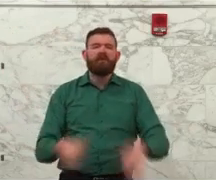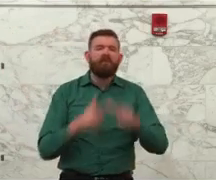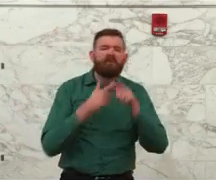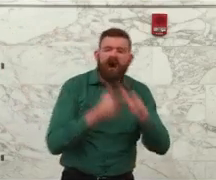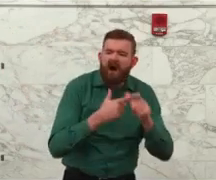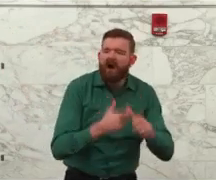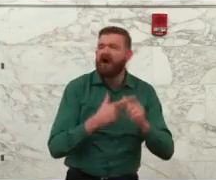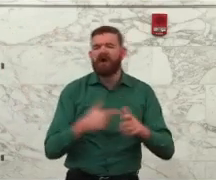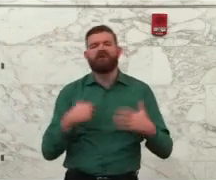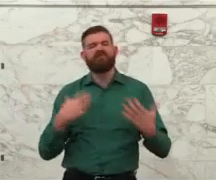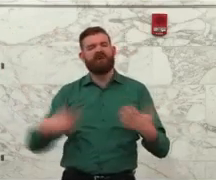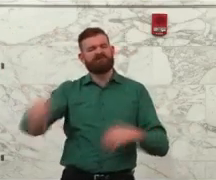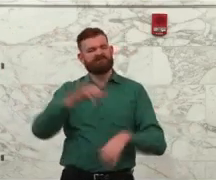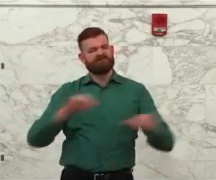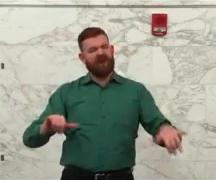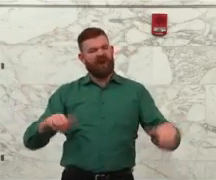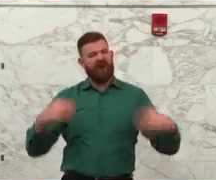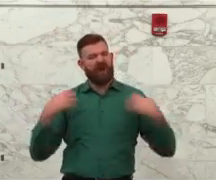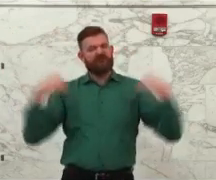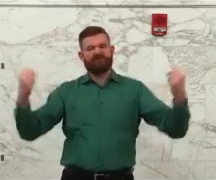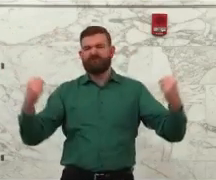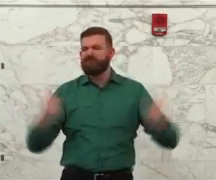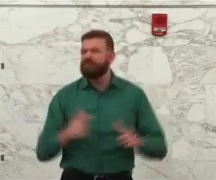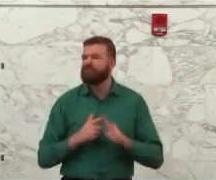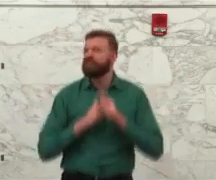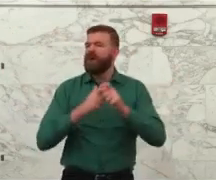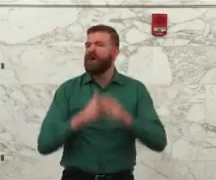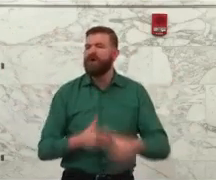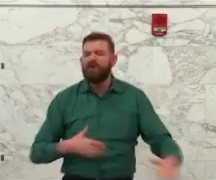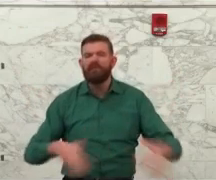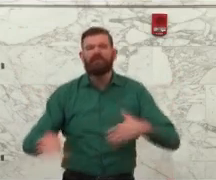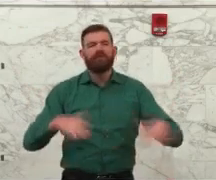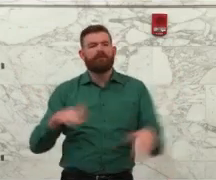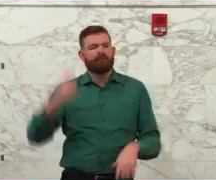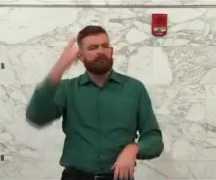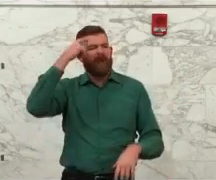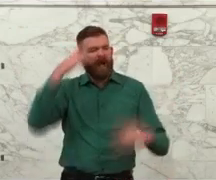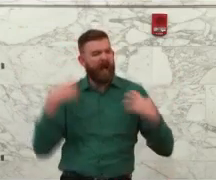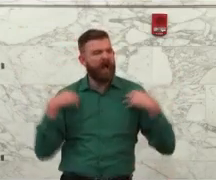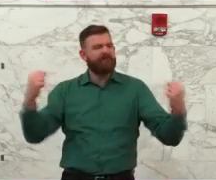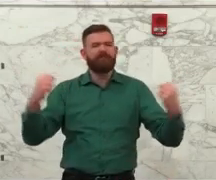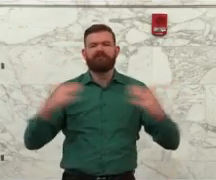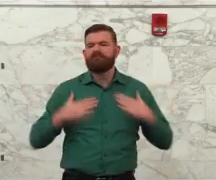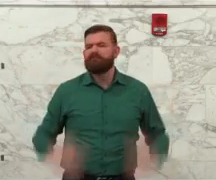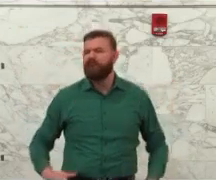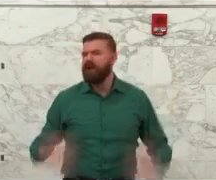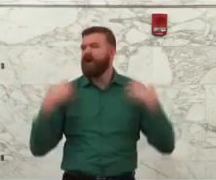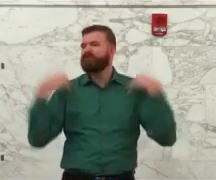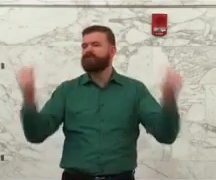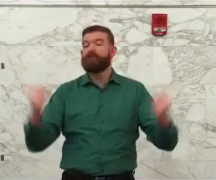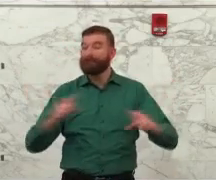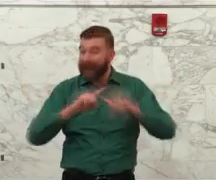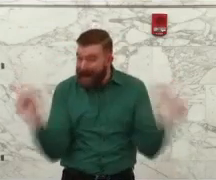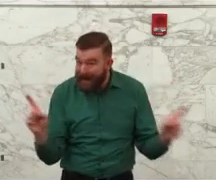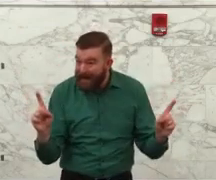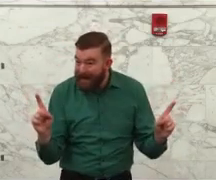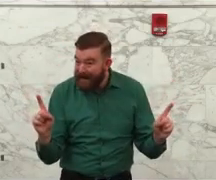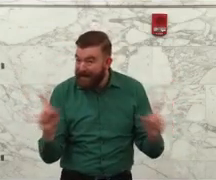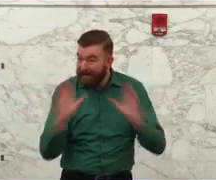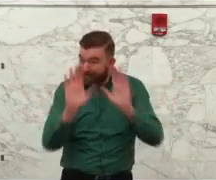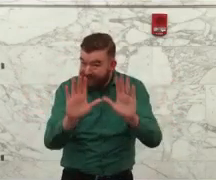healthy, both physically and mentally. But, and this is a big but, if you do go outside for